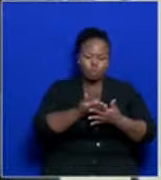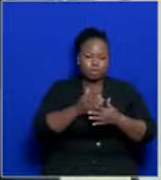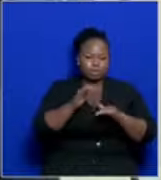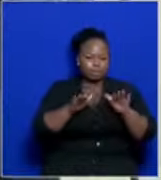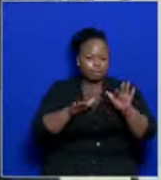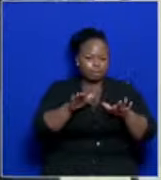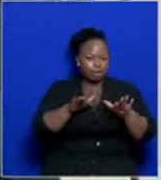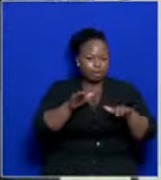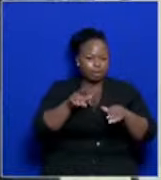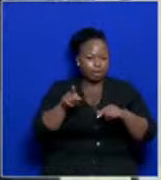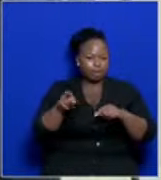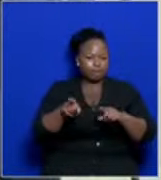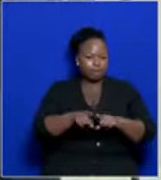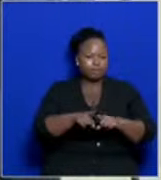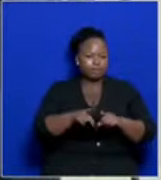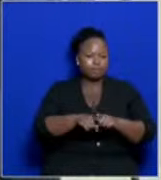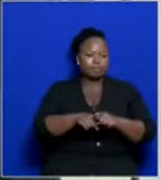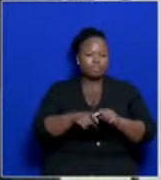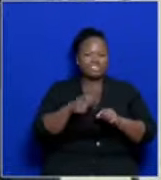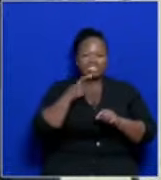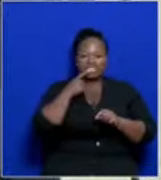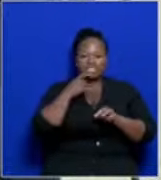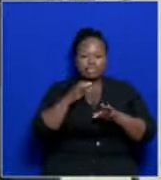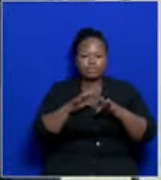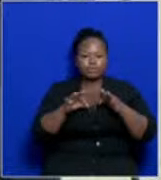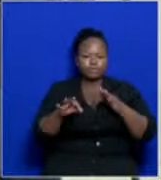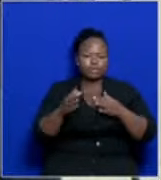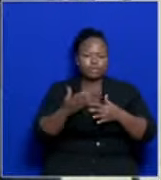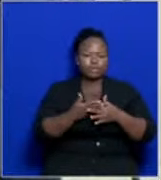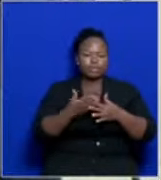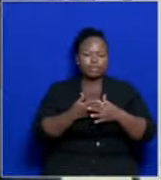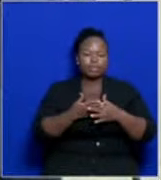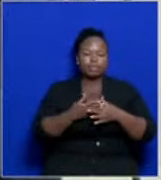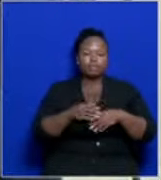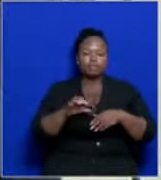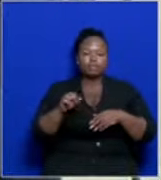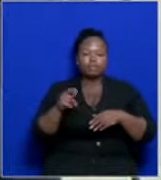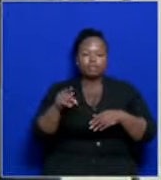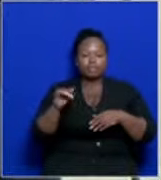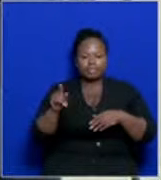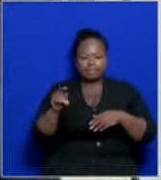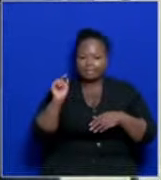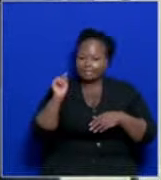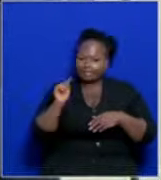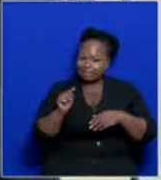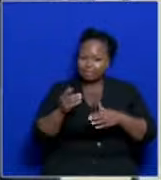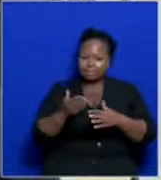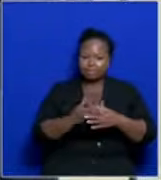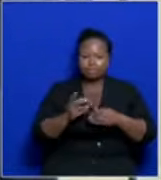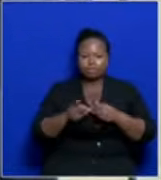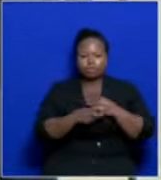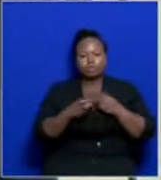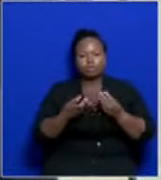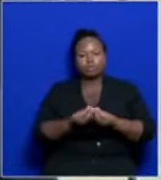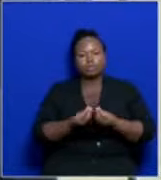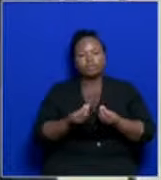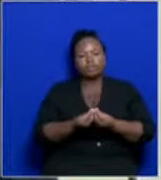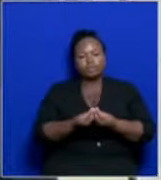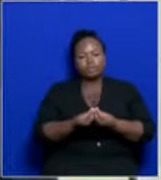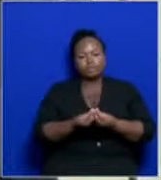the Cobalt case. According to Warrant Officer Saki, this was a case of stolen goods which were recovered.